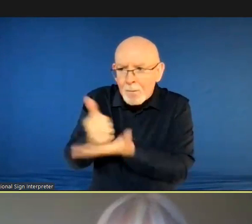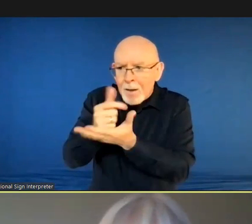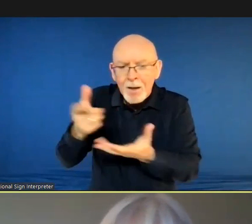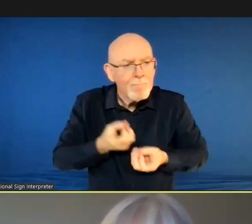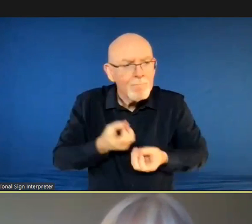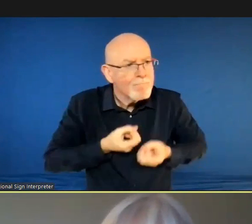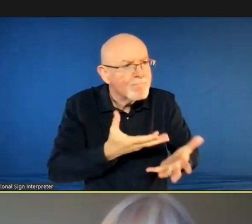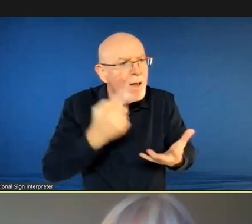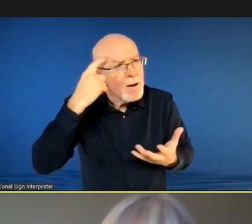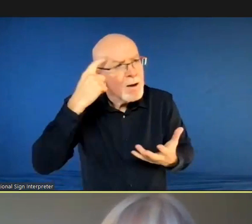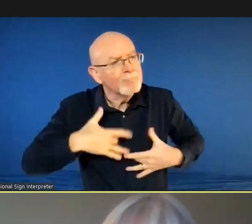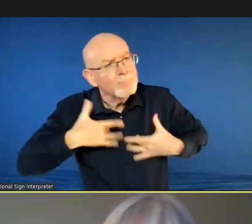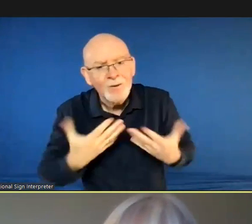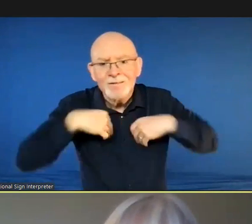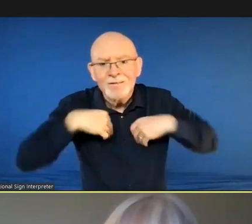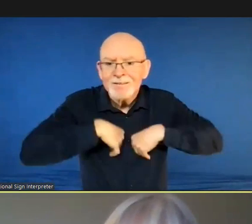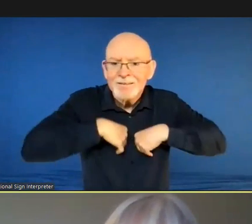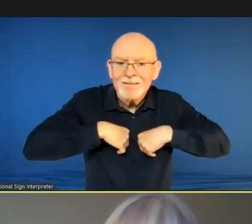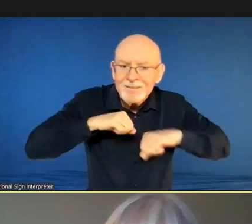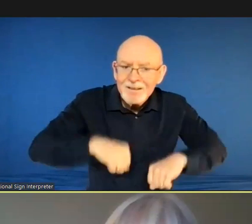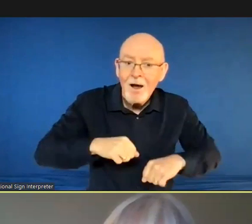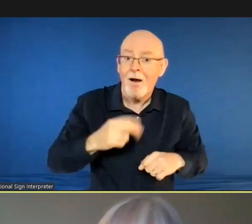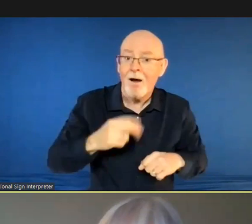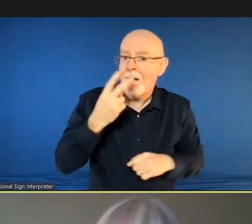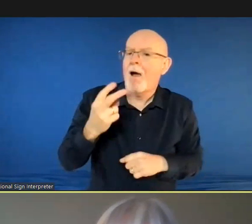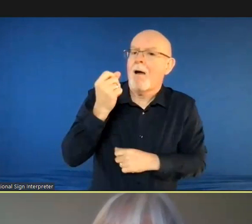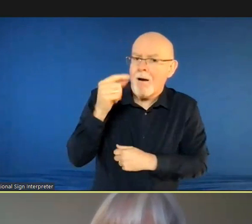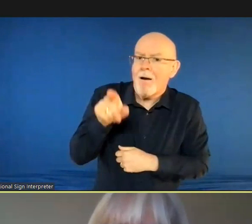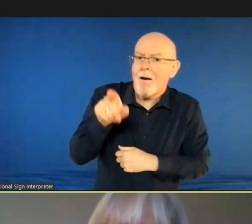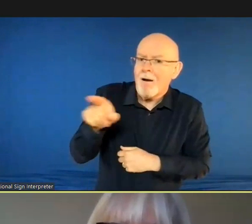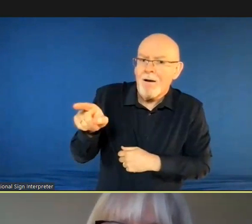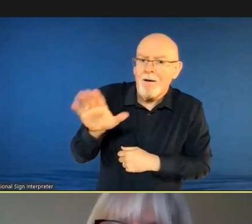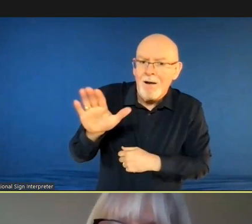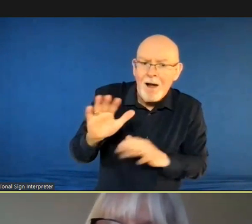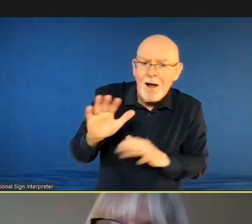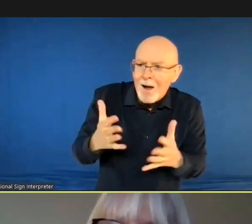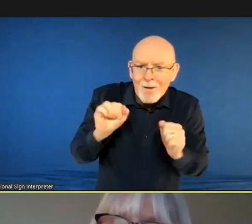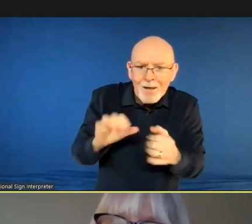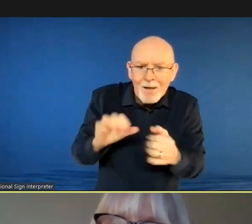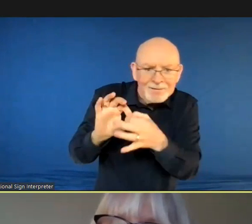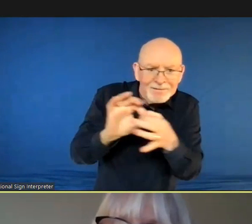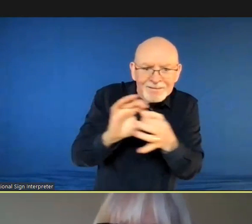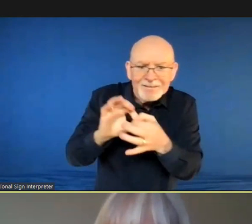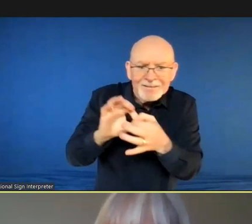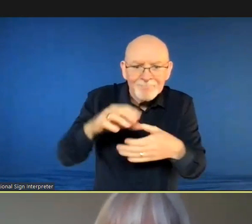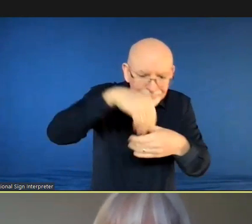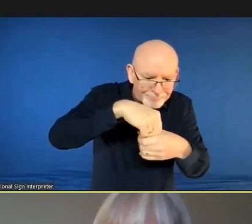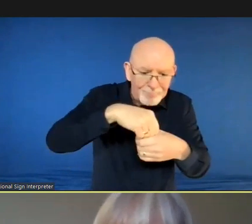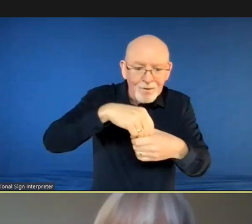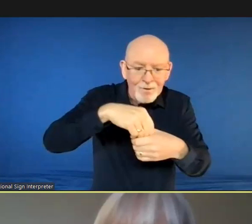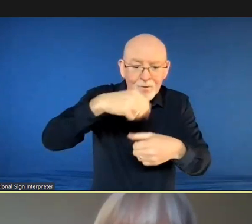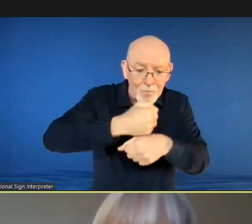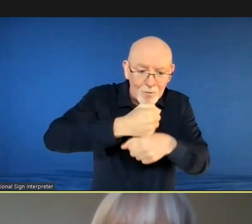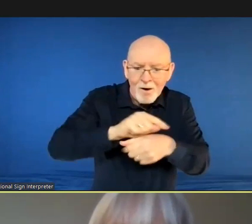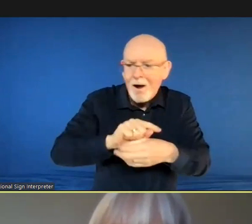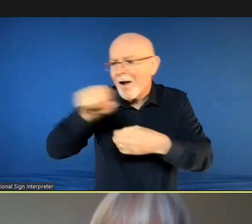and inside work. In particular, we've worked with deaf young people on issues of sexual and reproductive